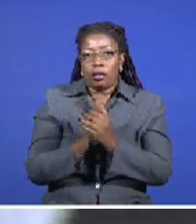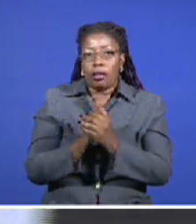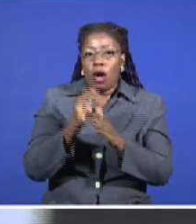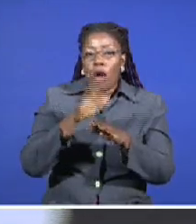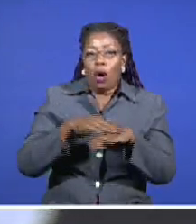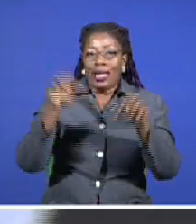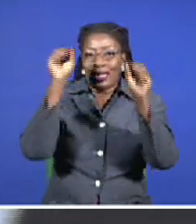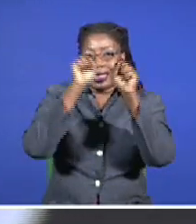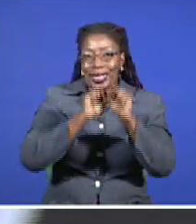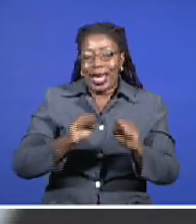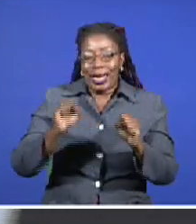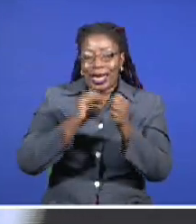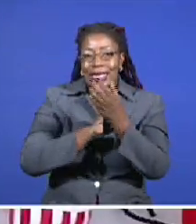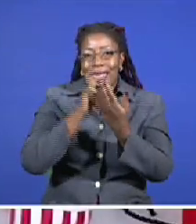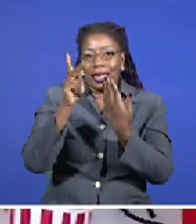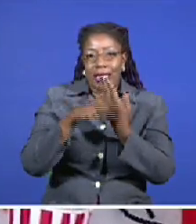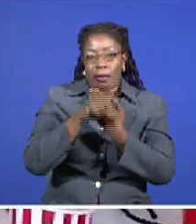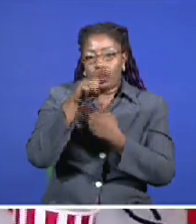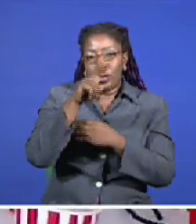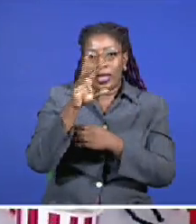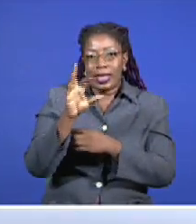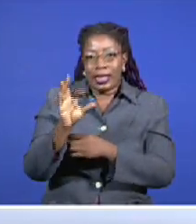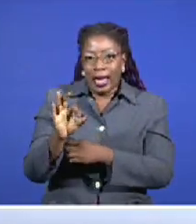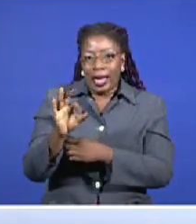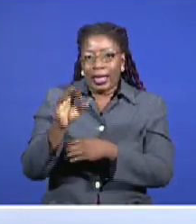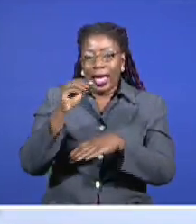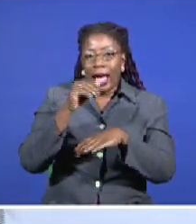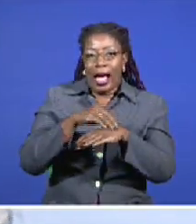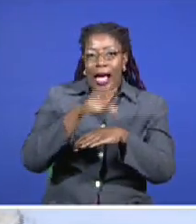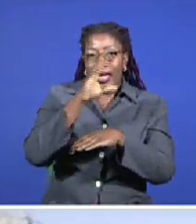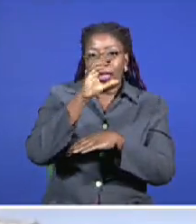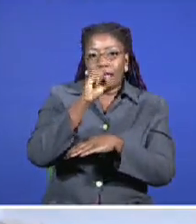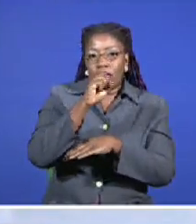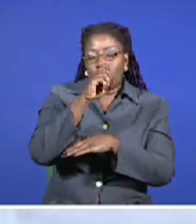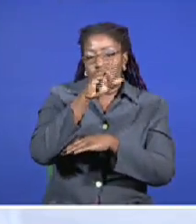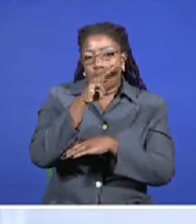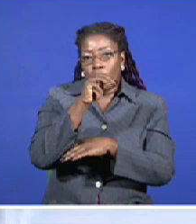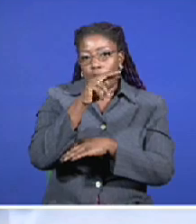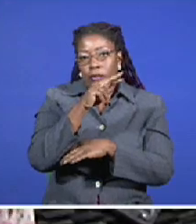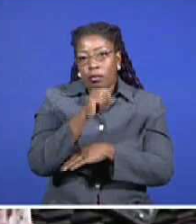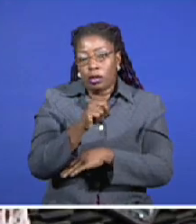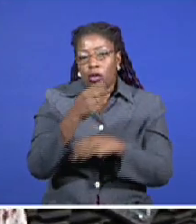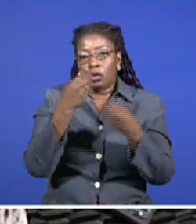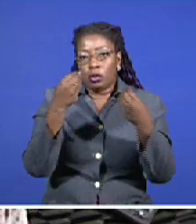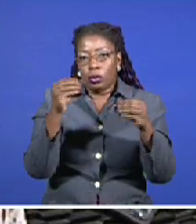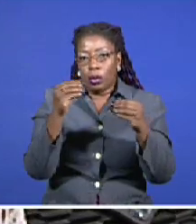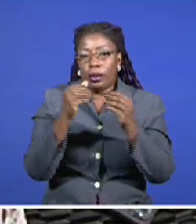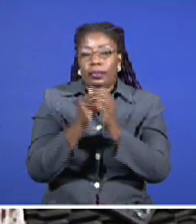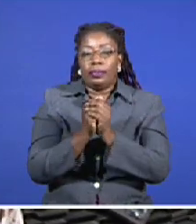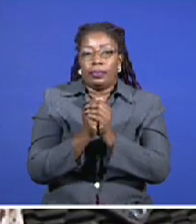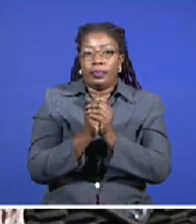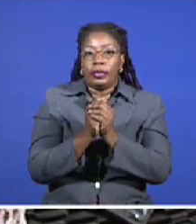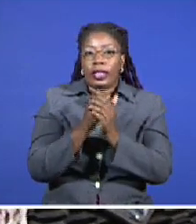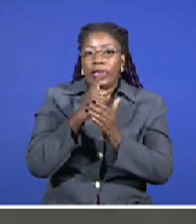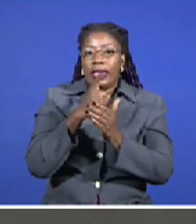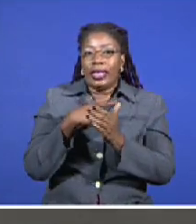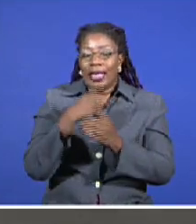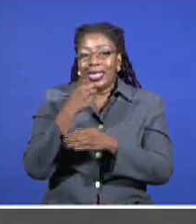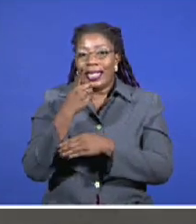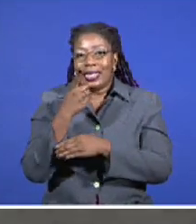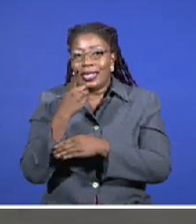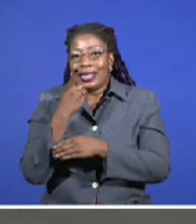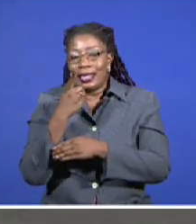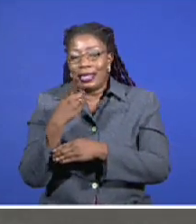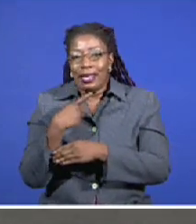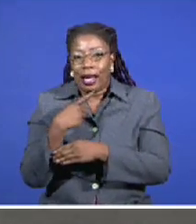Saturday, September 29th at 6 p.m. at Solomon Supercenter East West Highway. Past President Lady Igwe Darling is urging